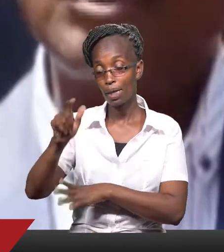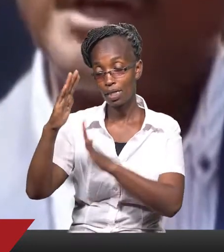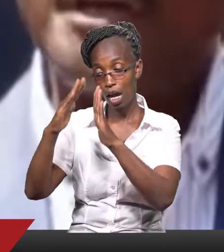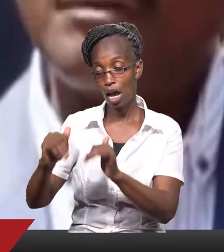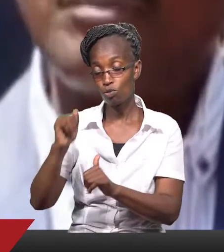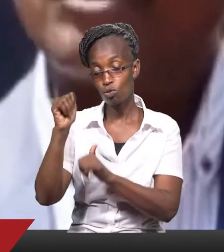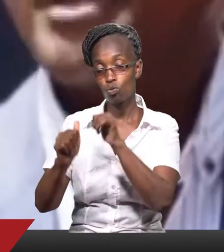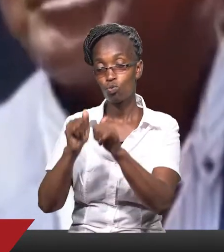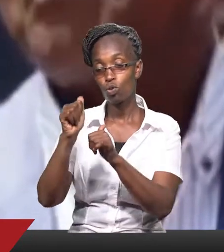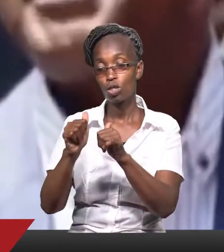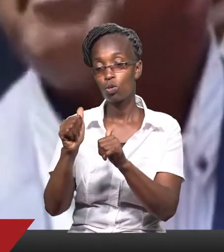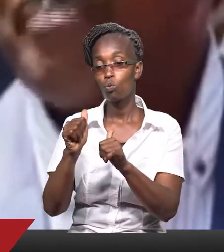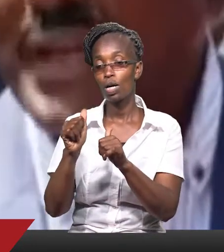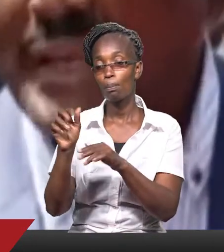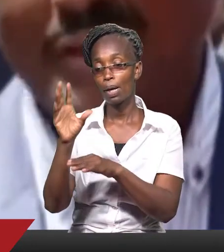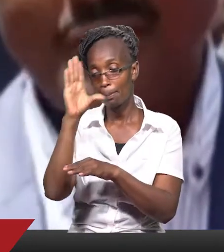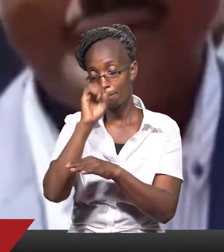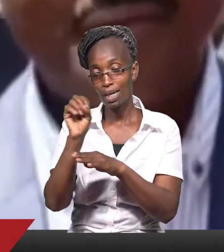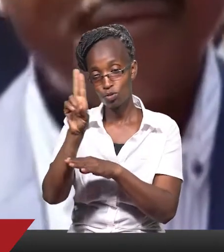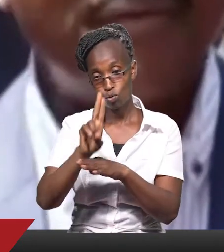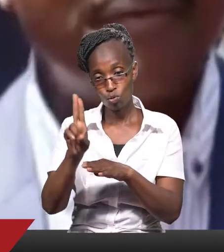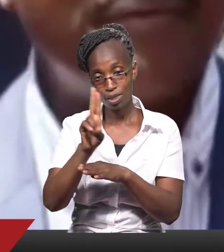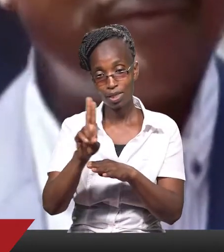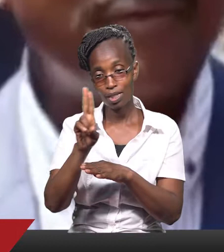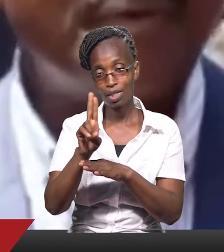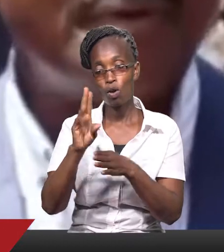that will be trying to manipulate